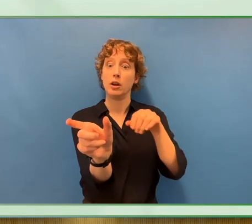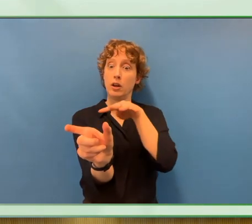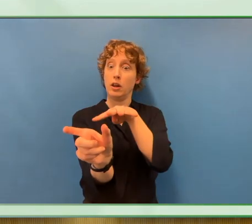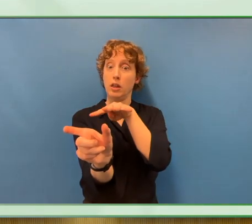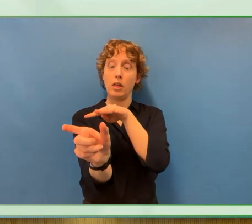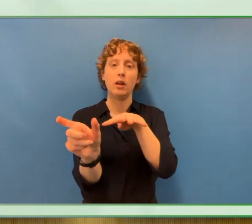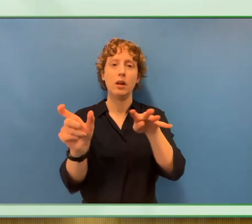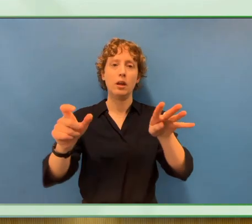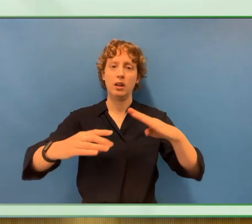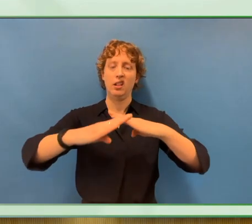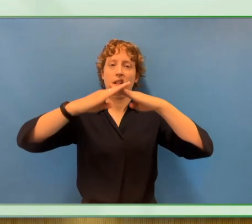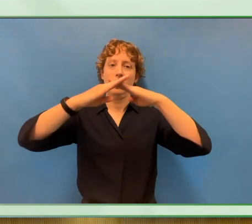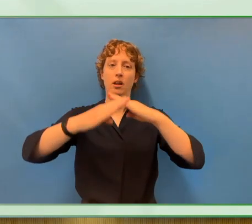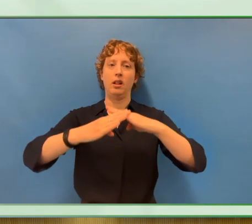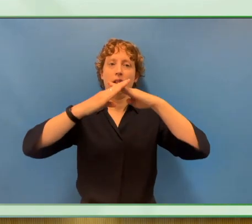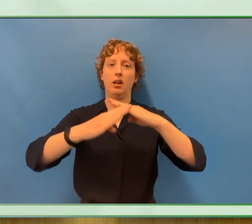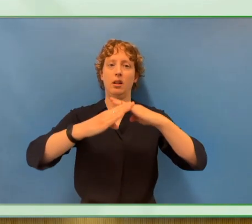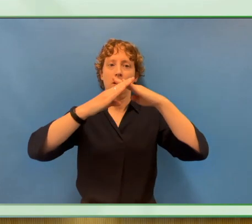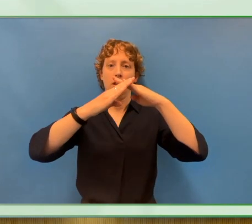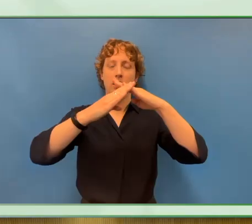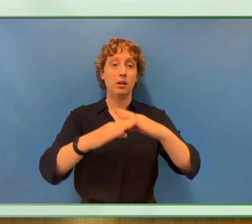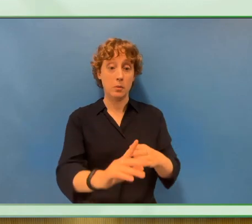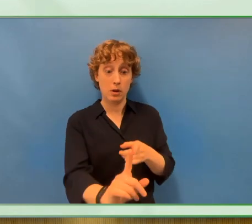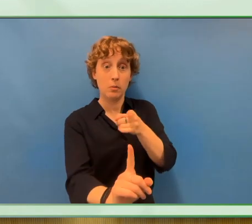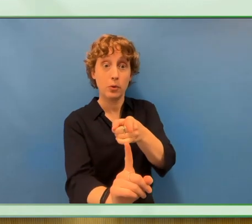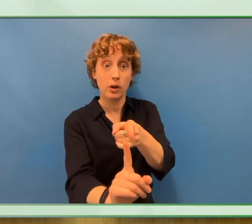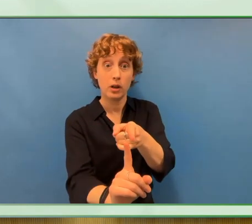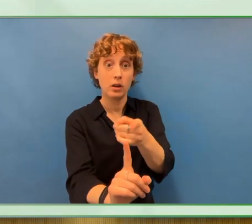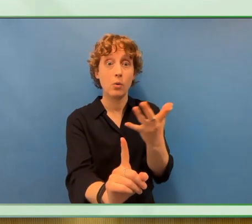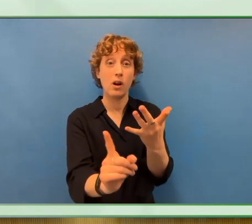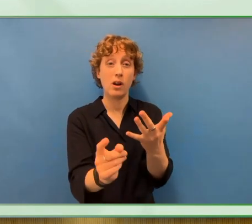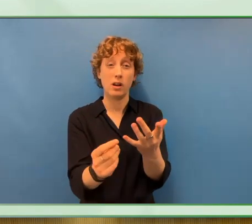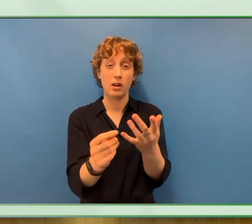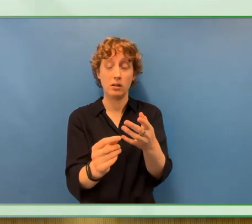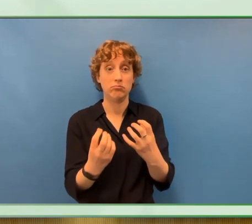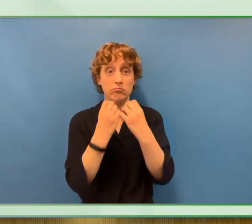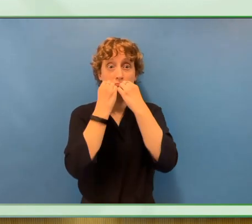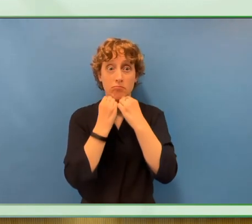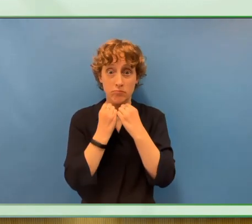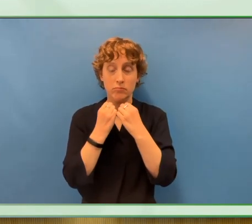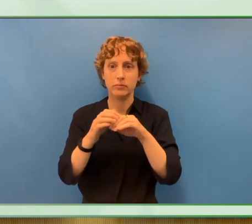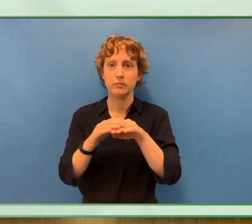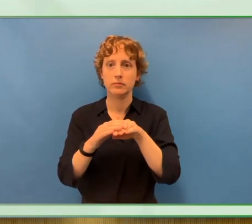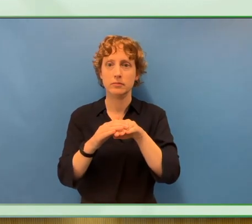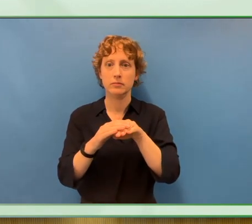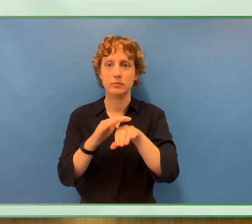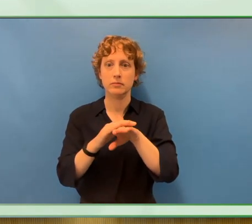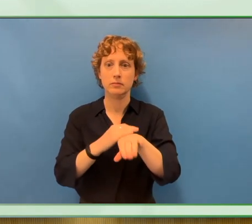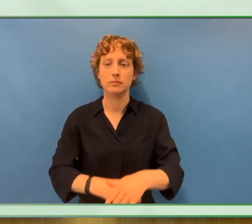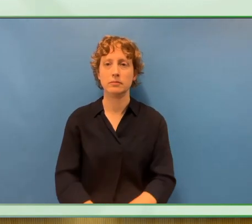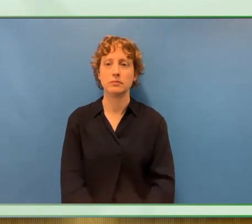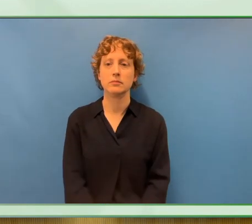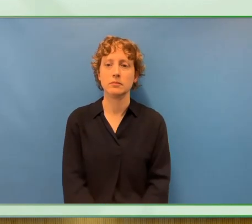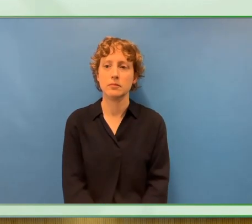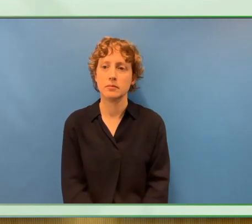is what, at the end of the day, matters. One more open it up. I already have people waving